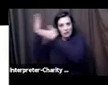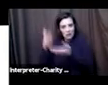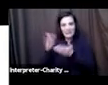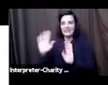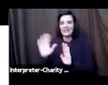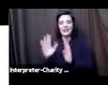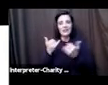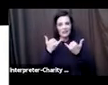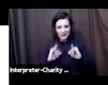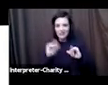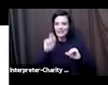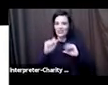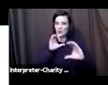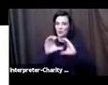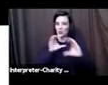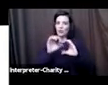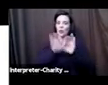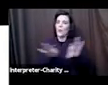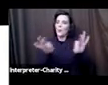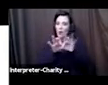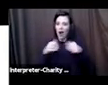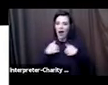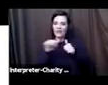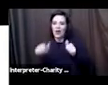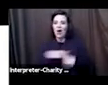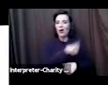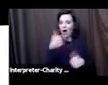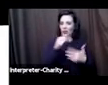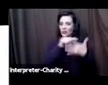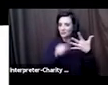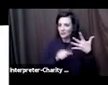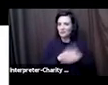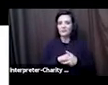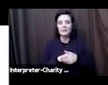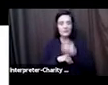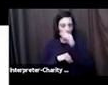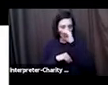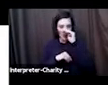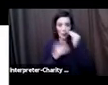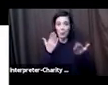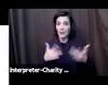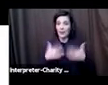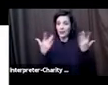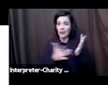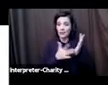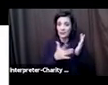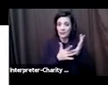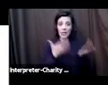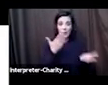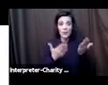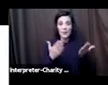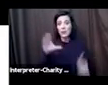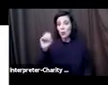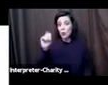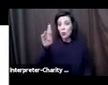needs to be able to communicate then as well. So in these cases, we might have that light tech, maybe a core board, maybe